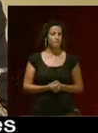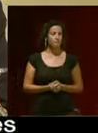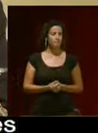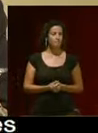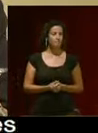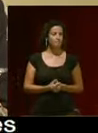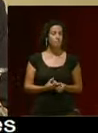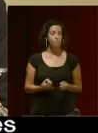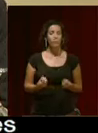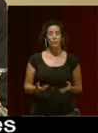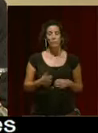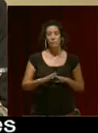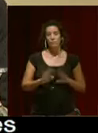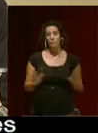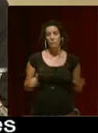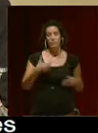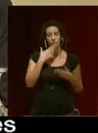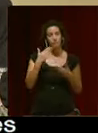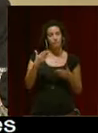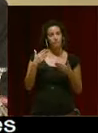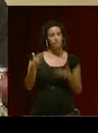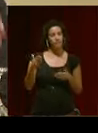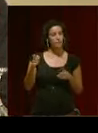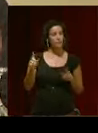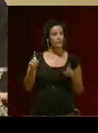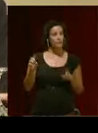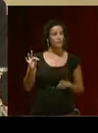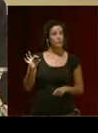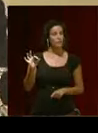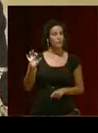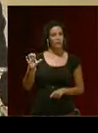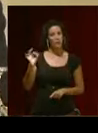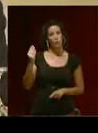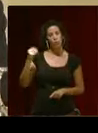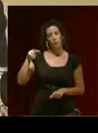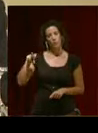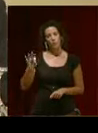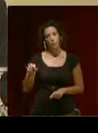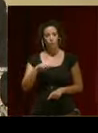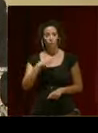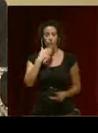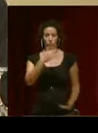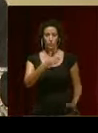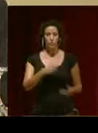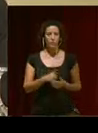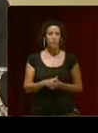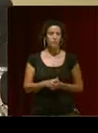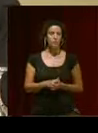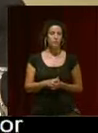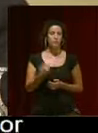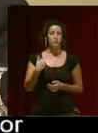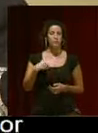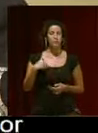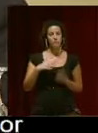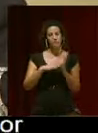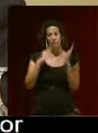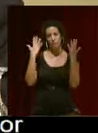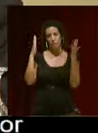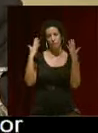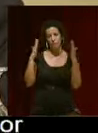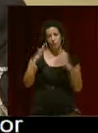have a lot of allegiance with Spain and a lot of agreements which are in place. Thank you very much. Thank you very much for